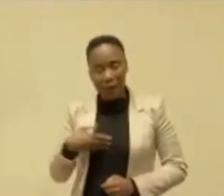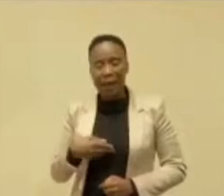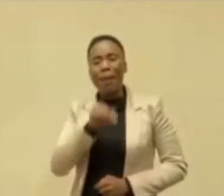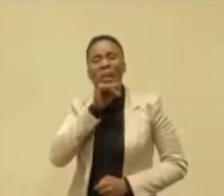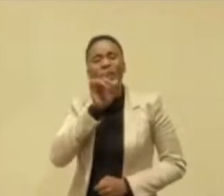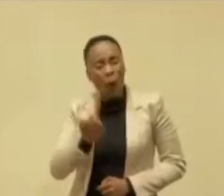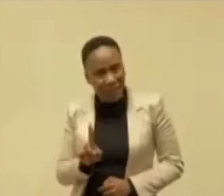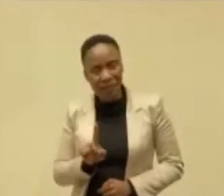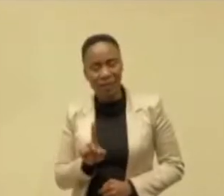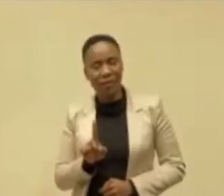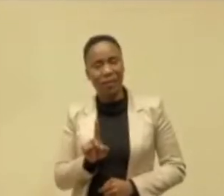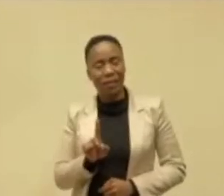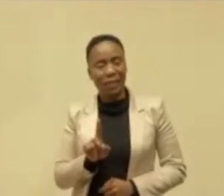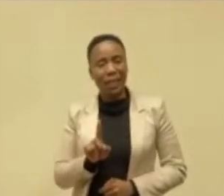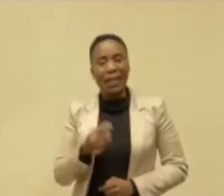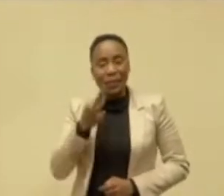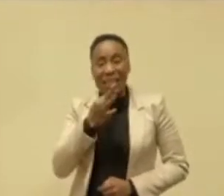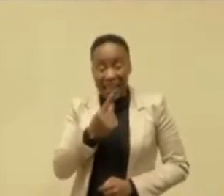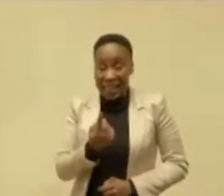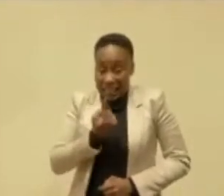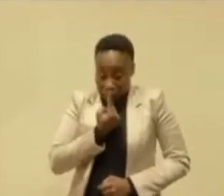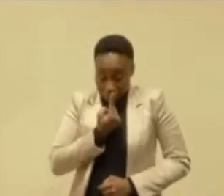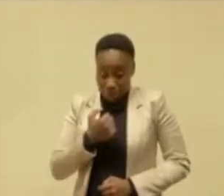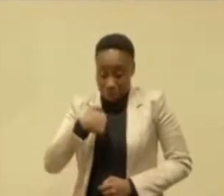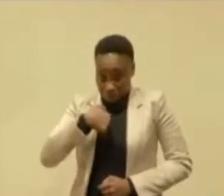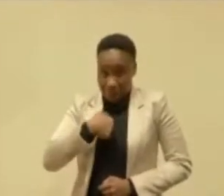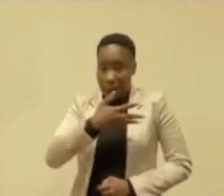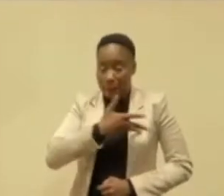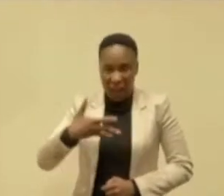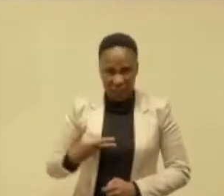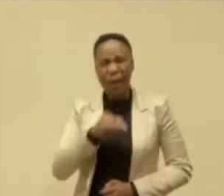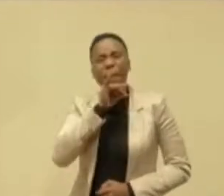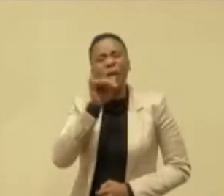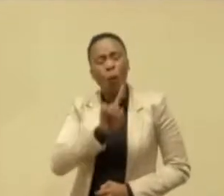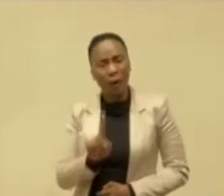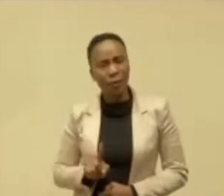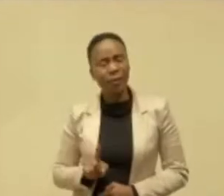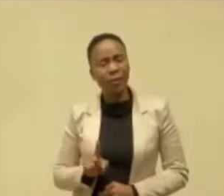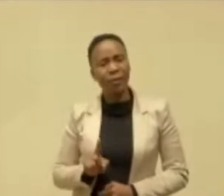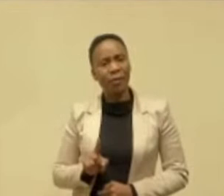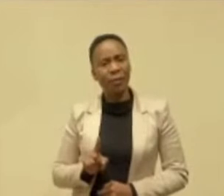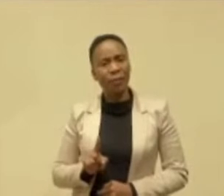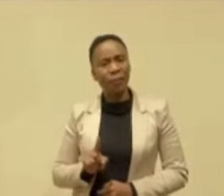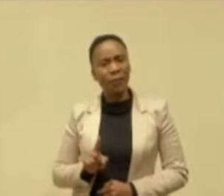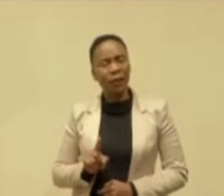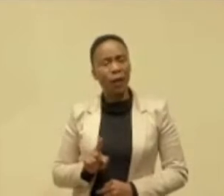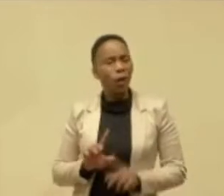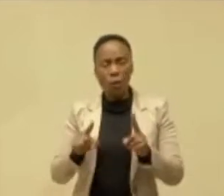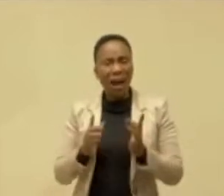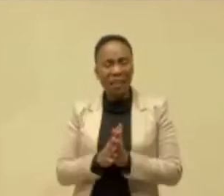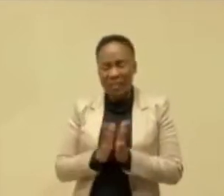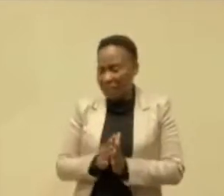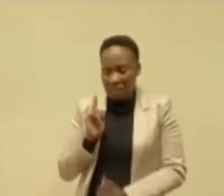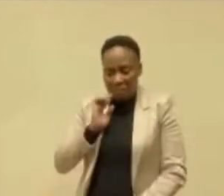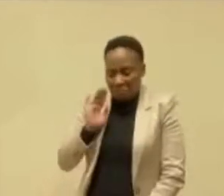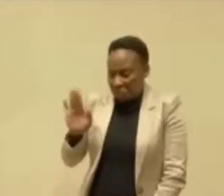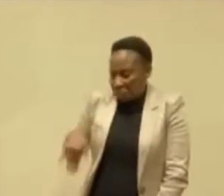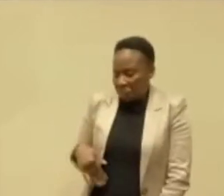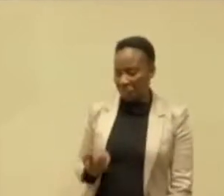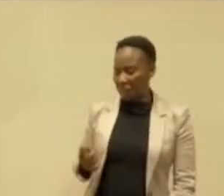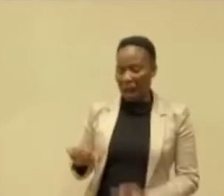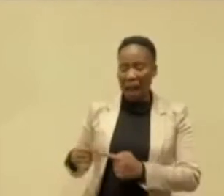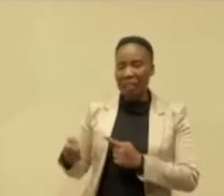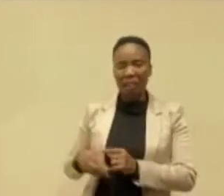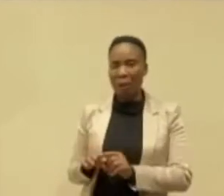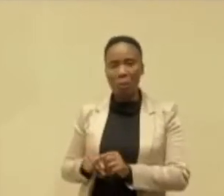a mother why is it that much yes i may not be knowing another woman but i really need